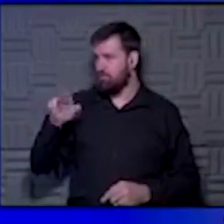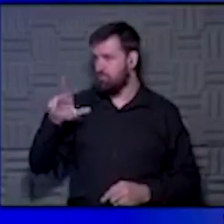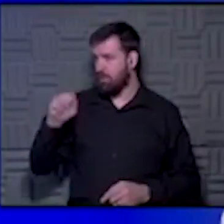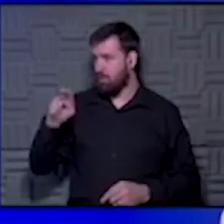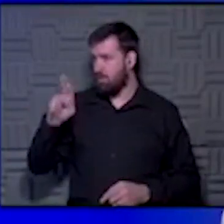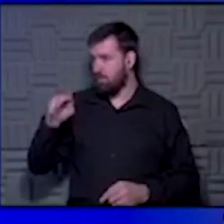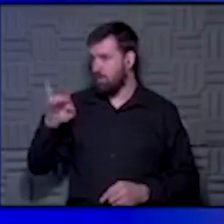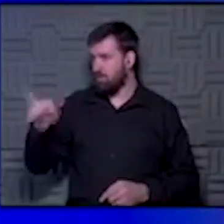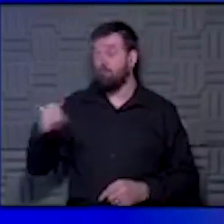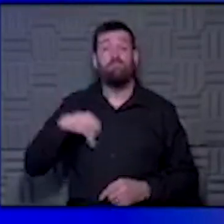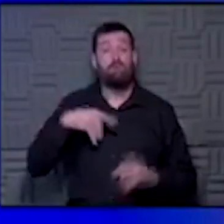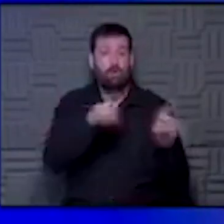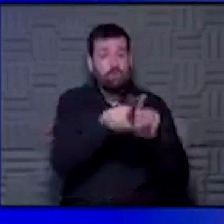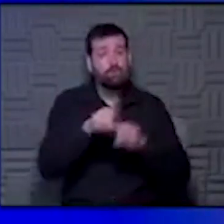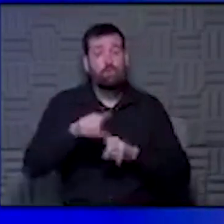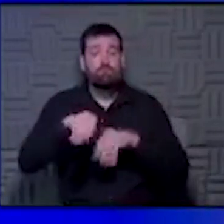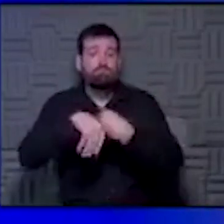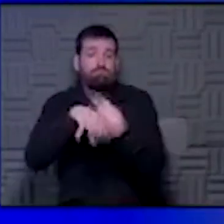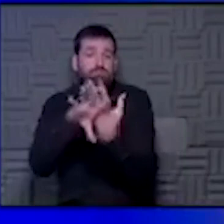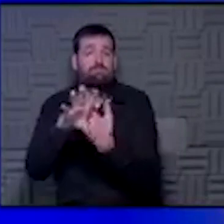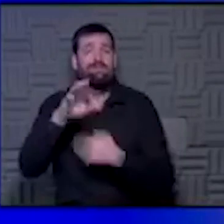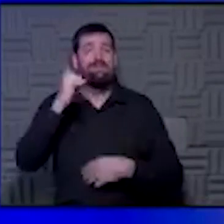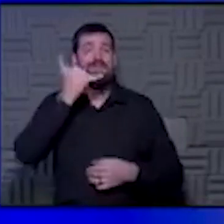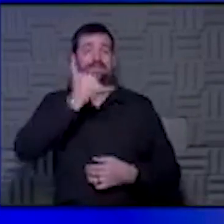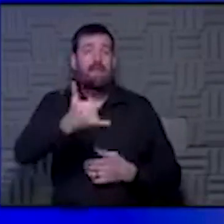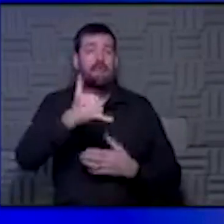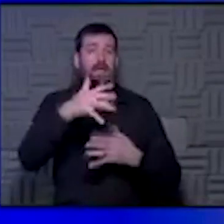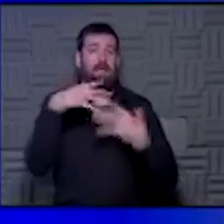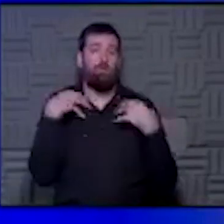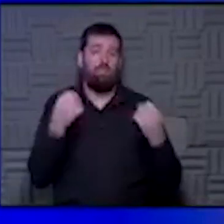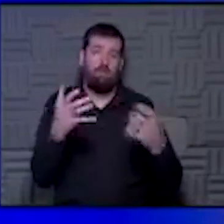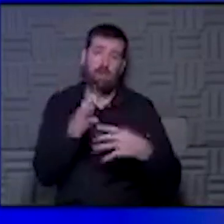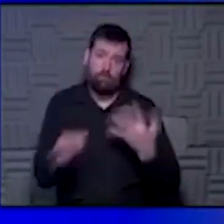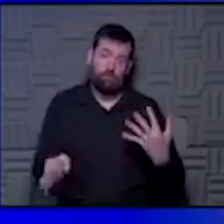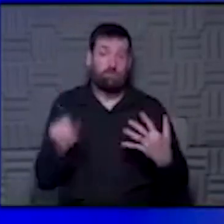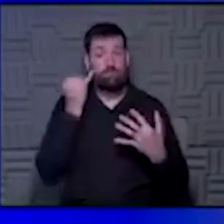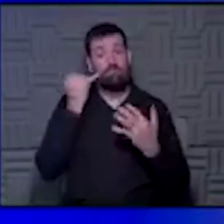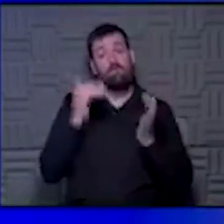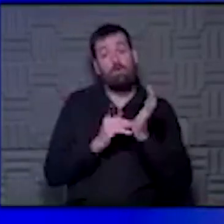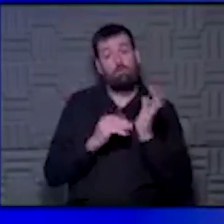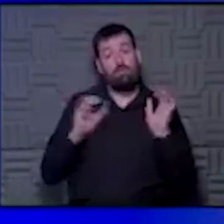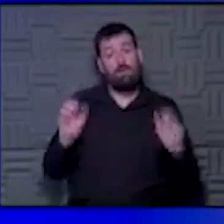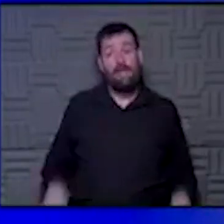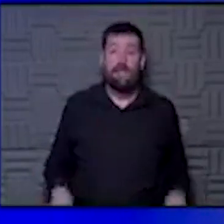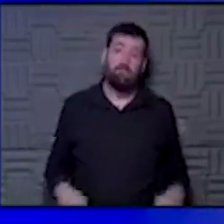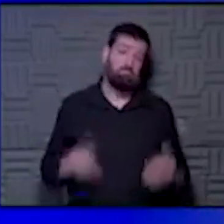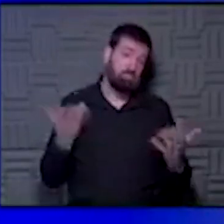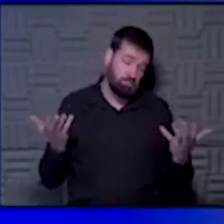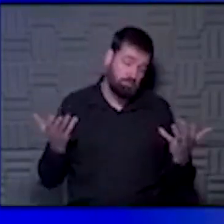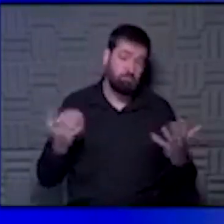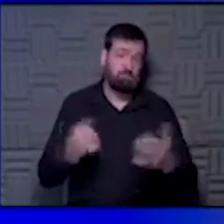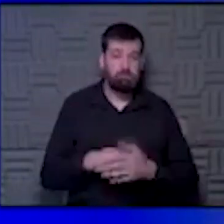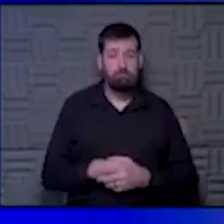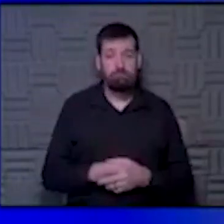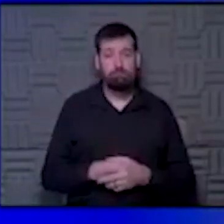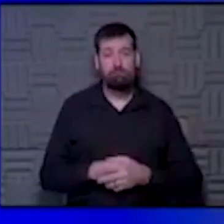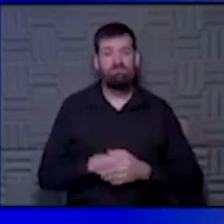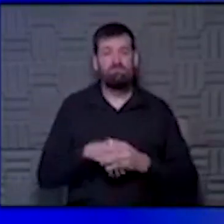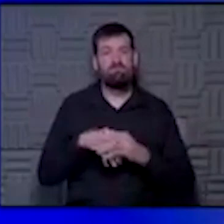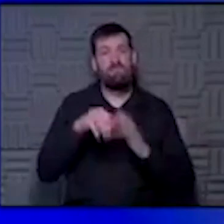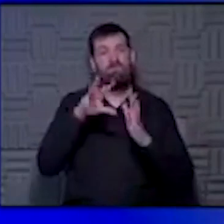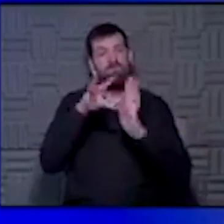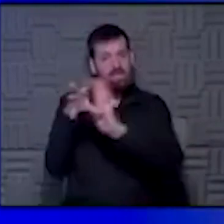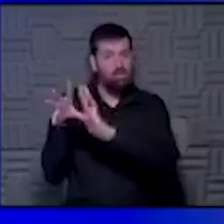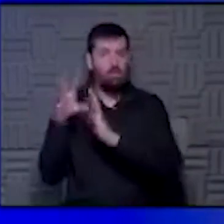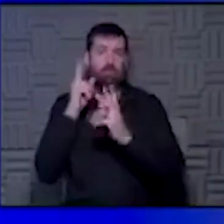telehealth is an option. We've been doing telehealth for a while, so if the provider is able to do that through a video visit, that